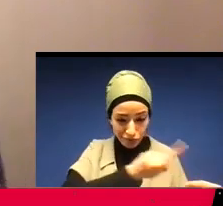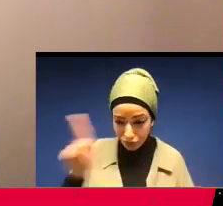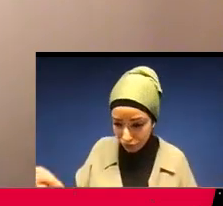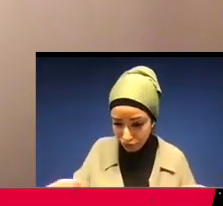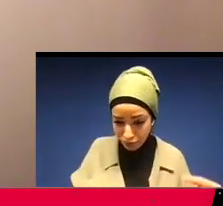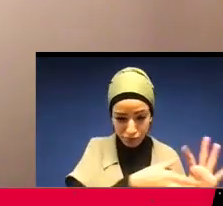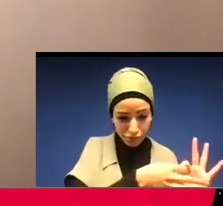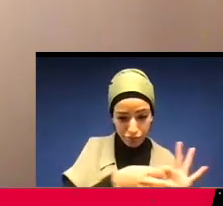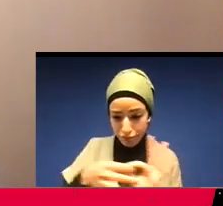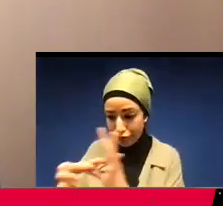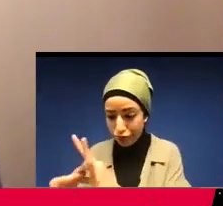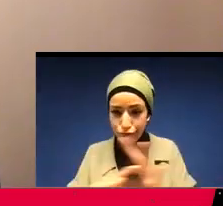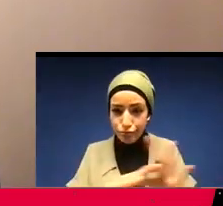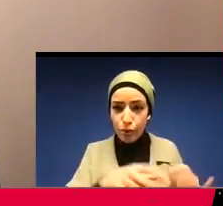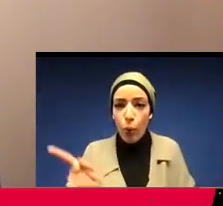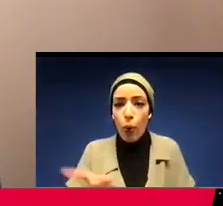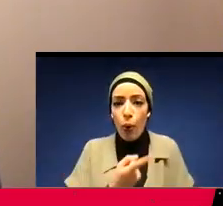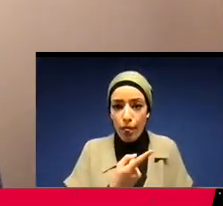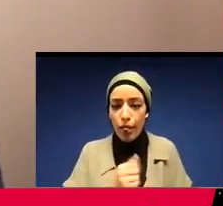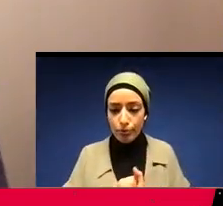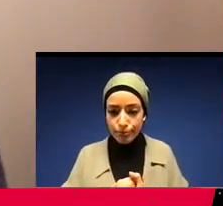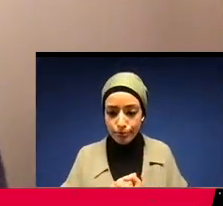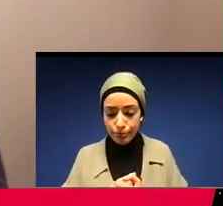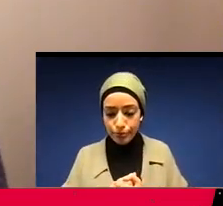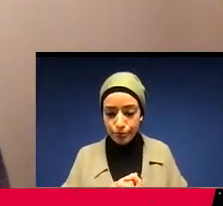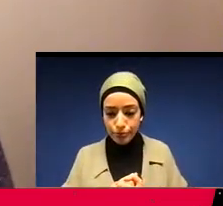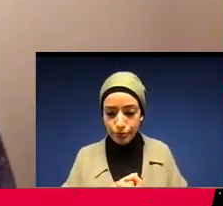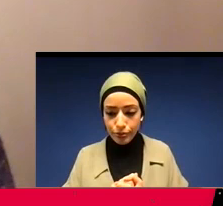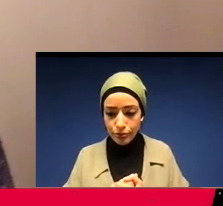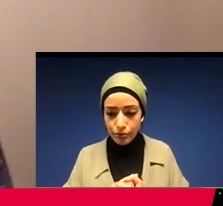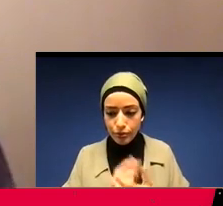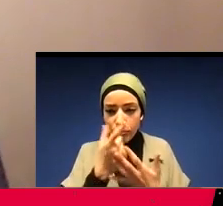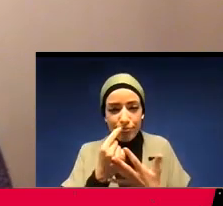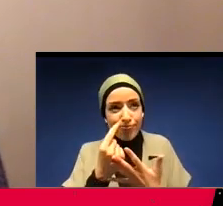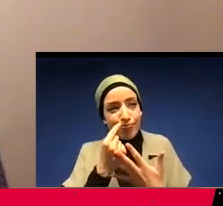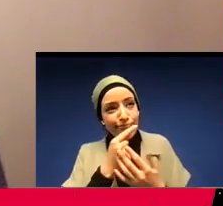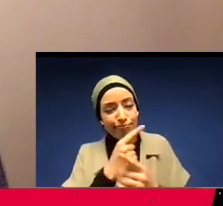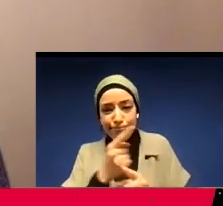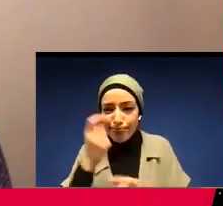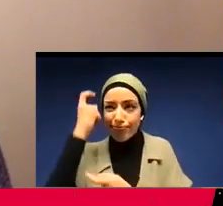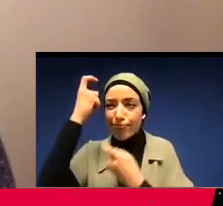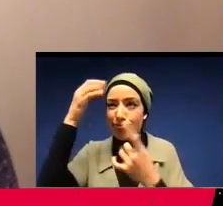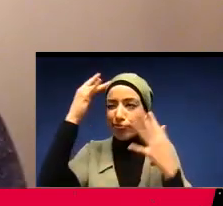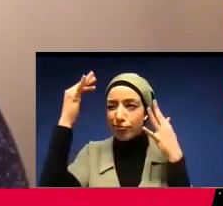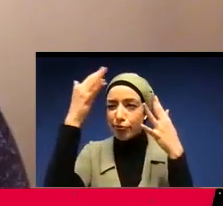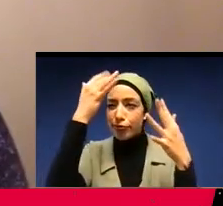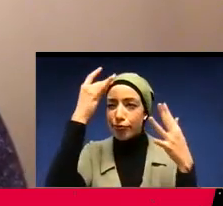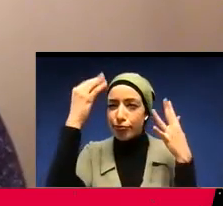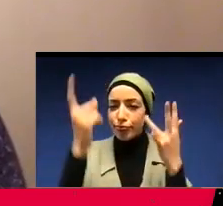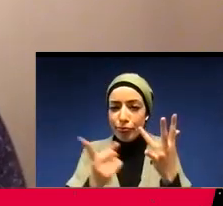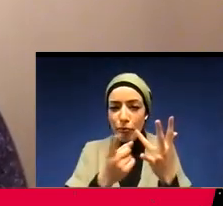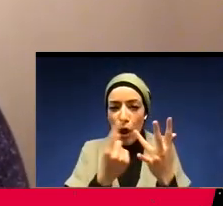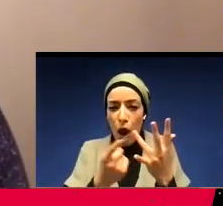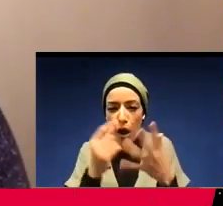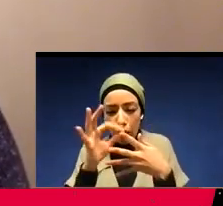if we support one another, there's no way that we're going to go any lower. But is there anything else on top of that that you can think of, you know,